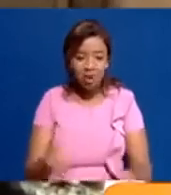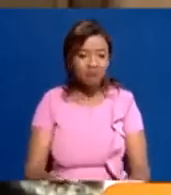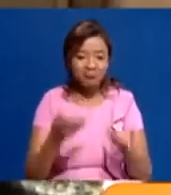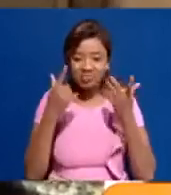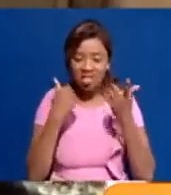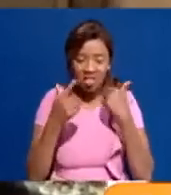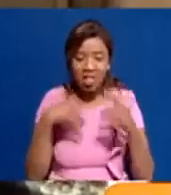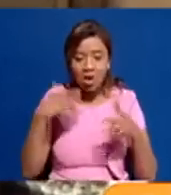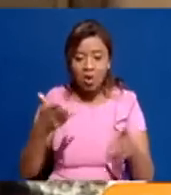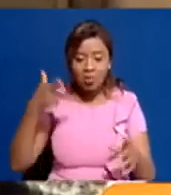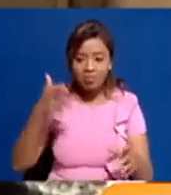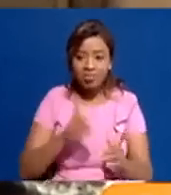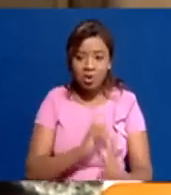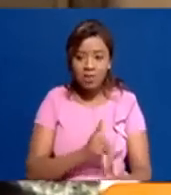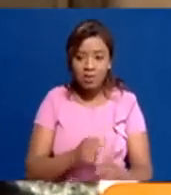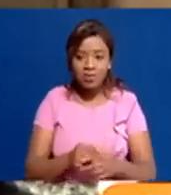mguu.